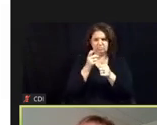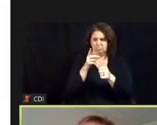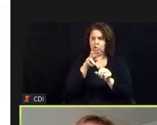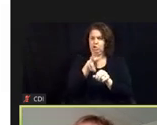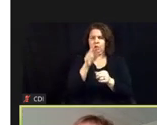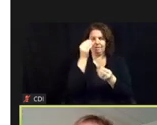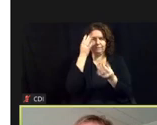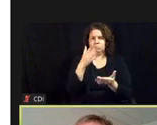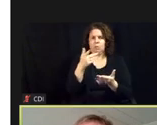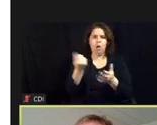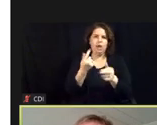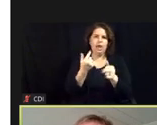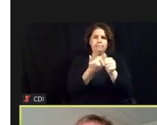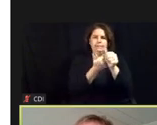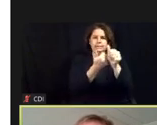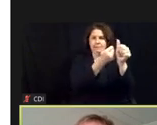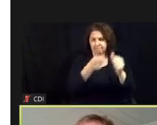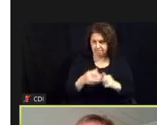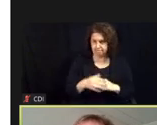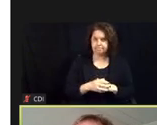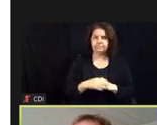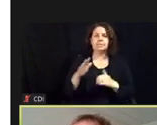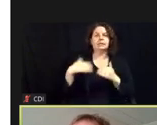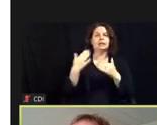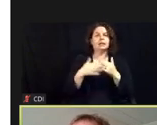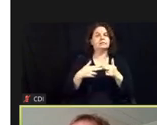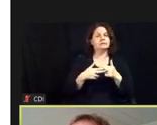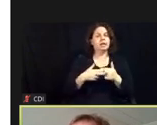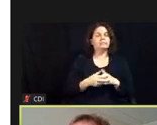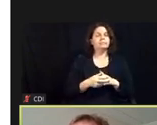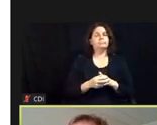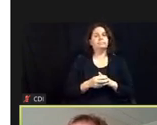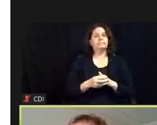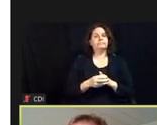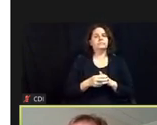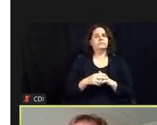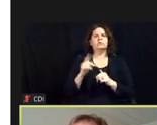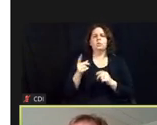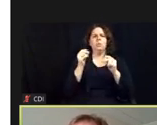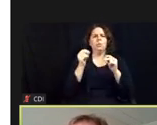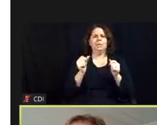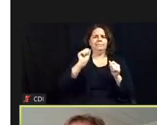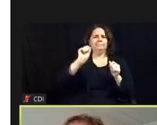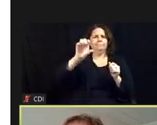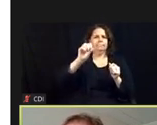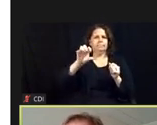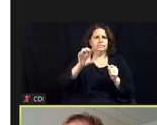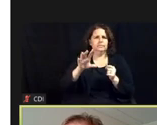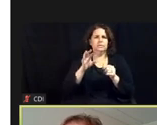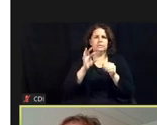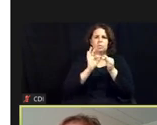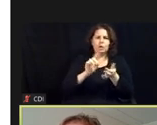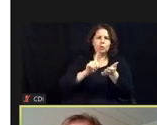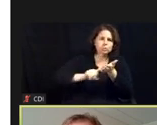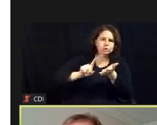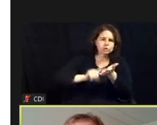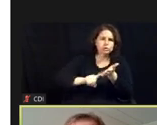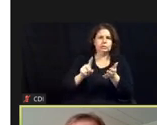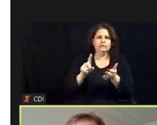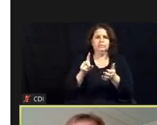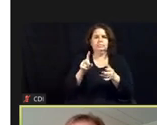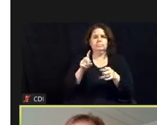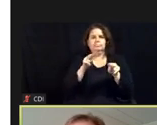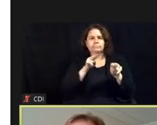I'm just going to end with just a quick update on some of the research and surveillance activities, because I think this is kind of interesting,